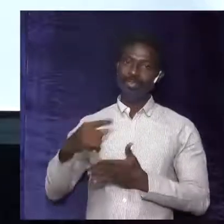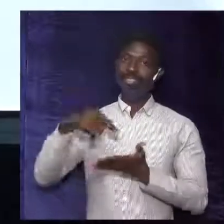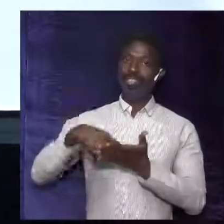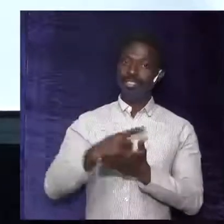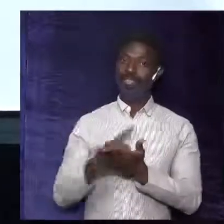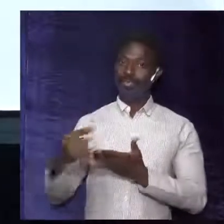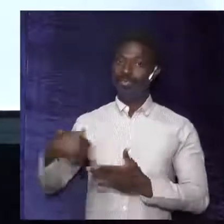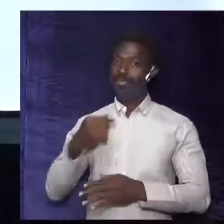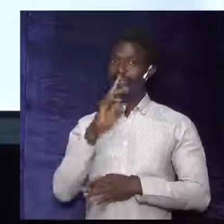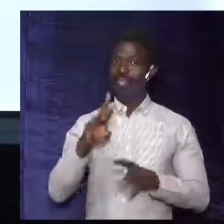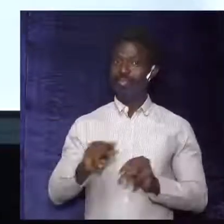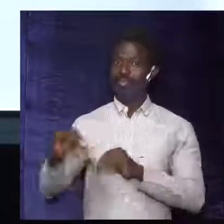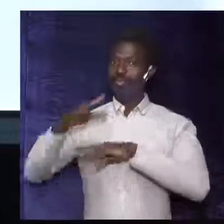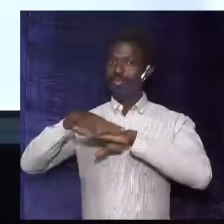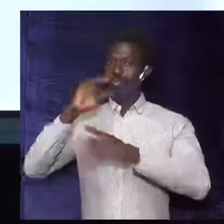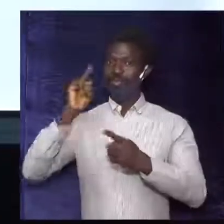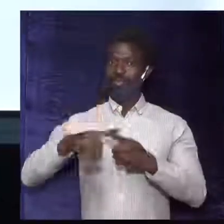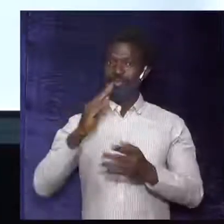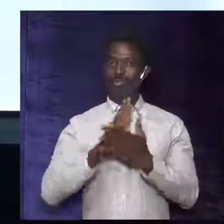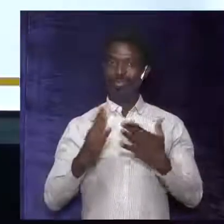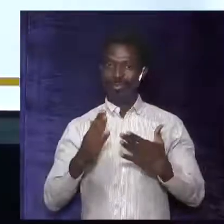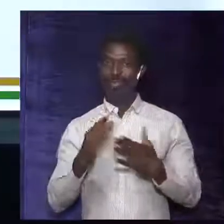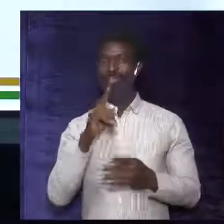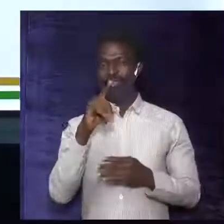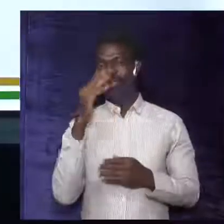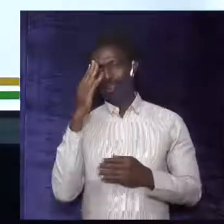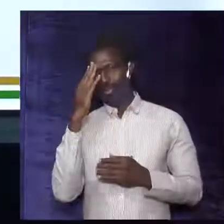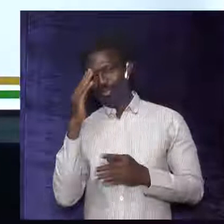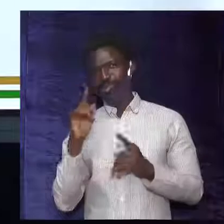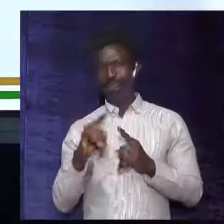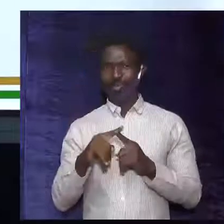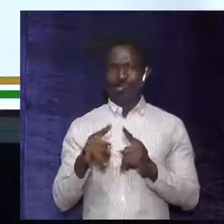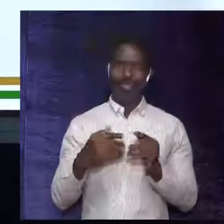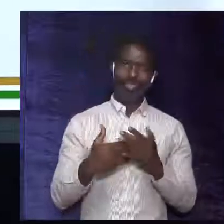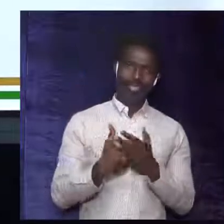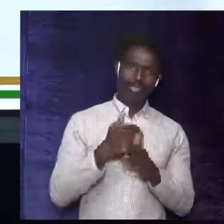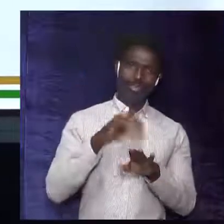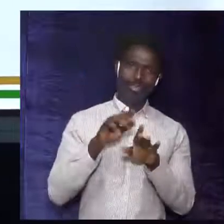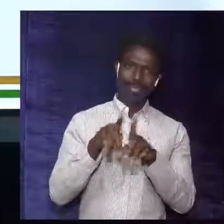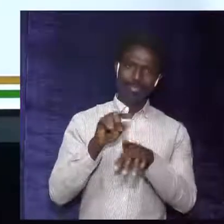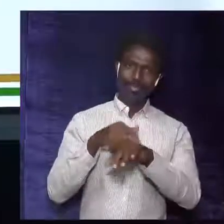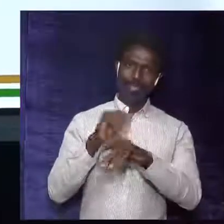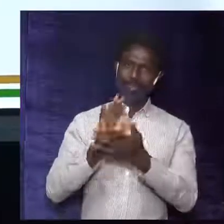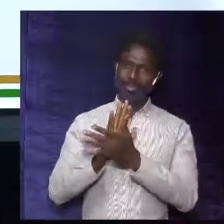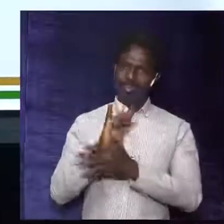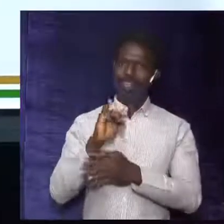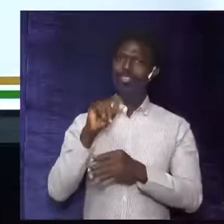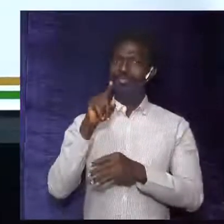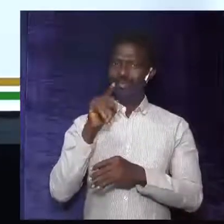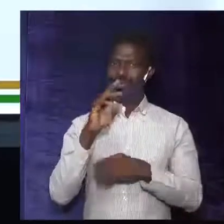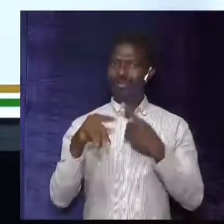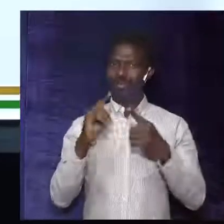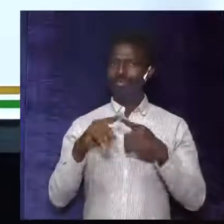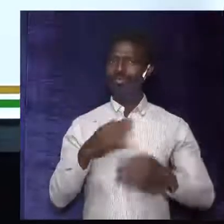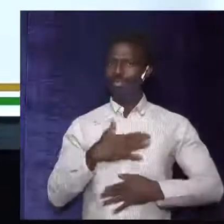week. This week we are moving on to something familiar but something quite new at the same time. I believe you are